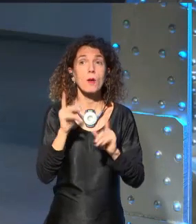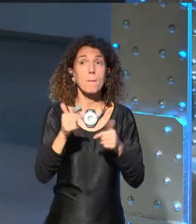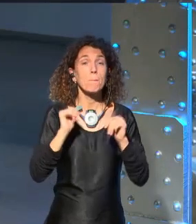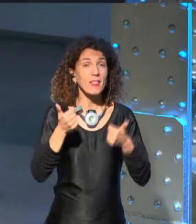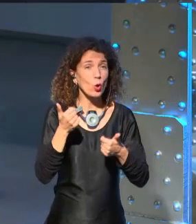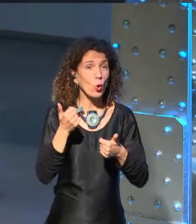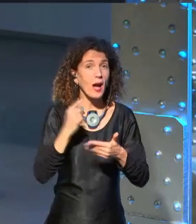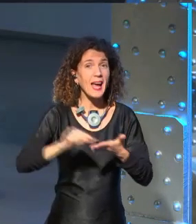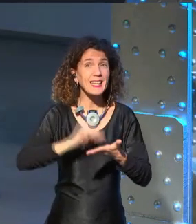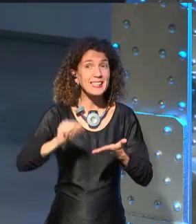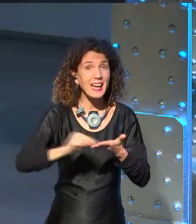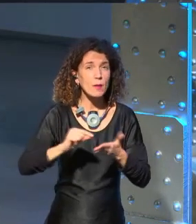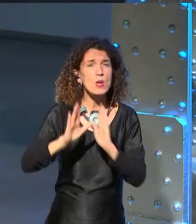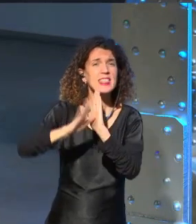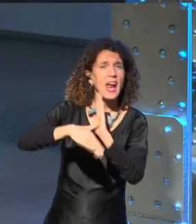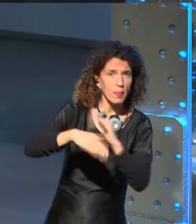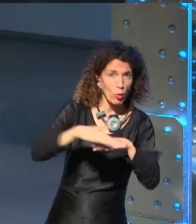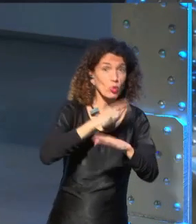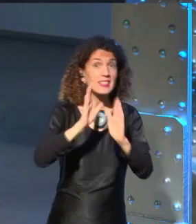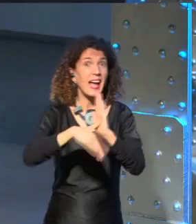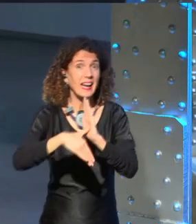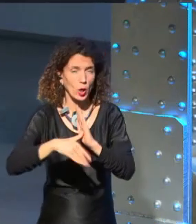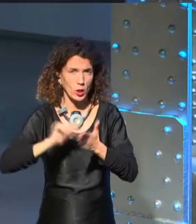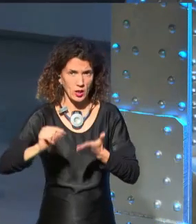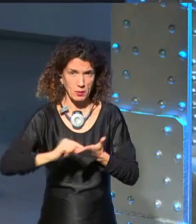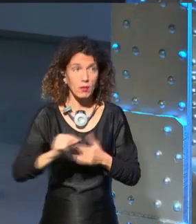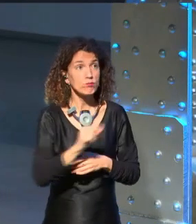You started to write books very late.